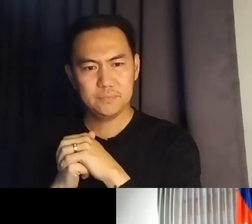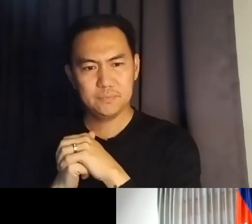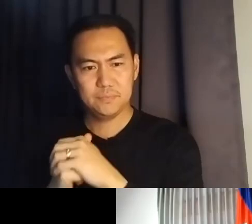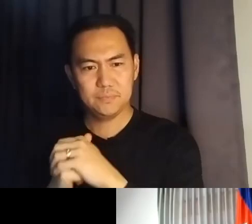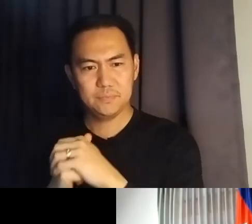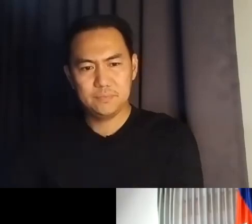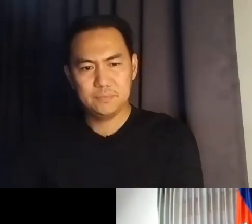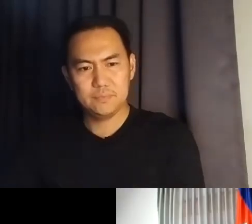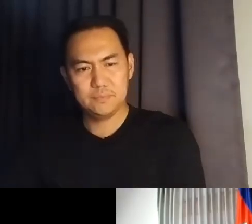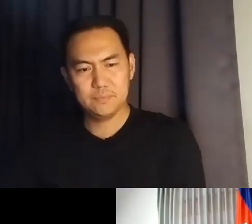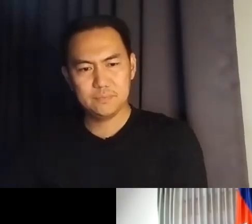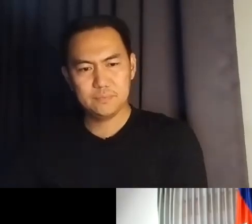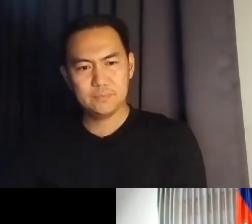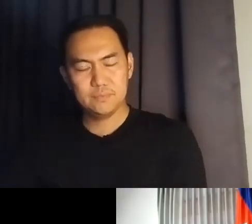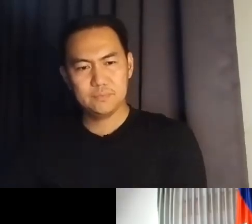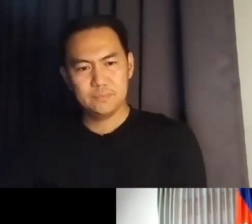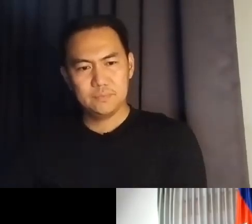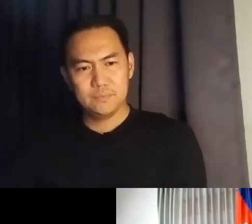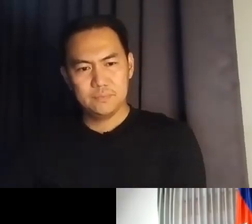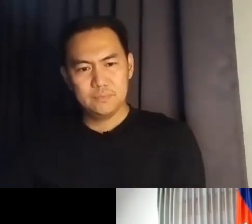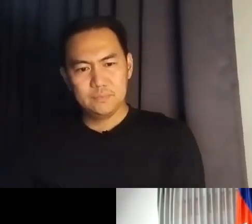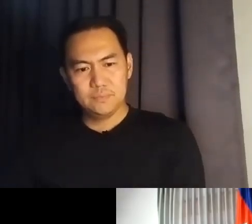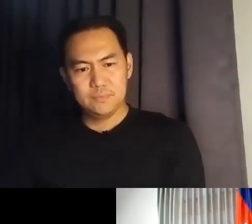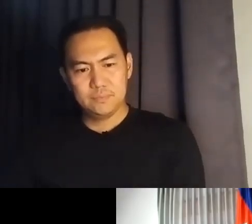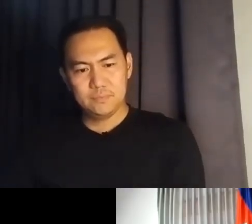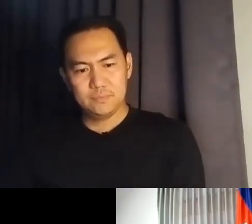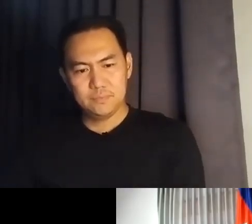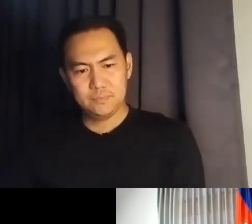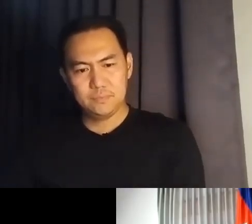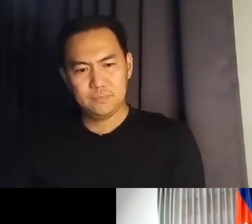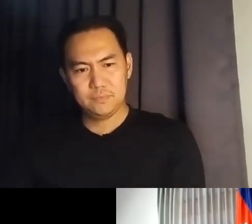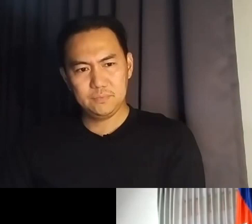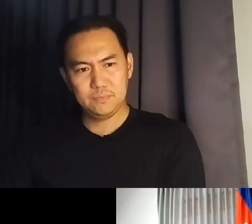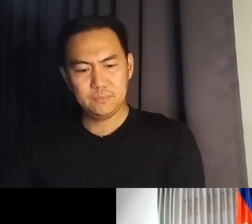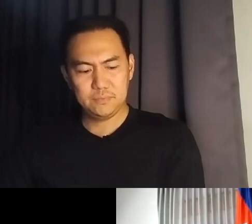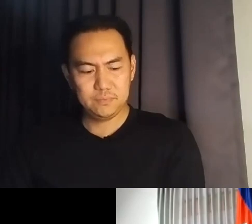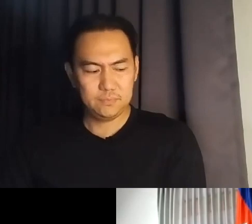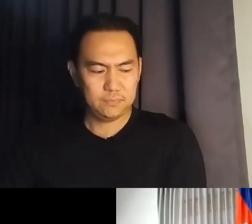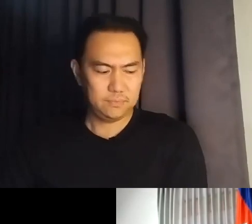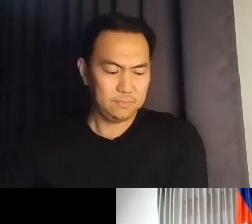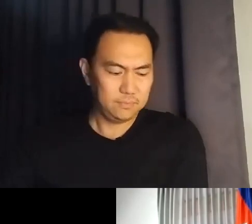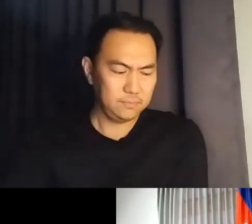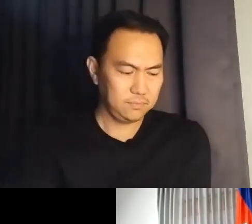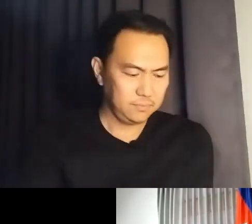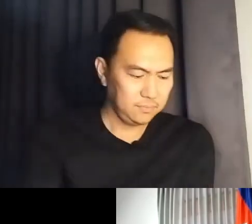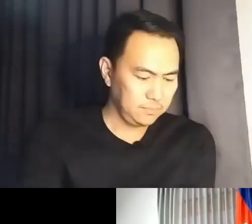reform, the judicial reform. So we just hope that the prosecution process will